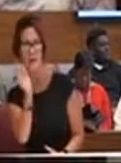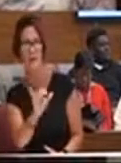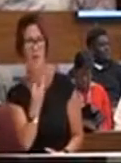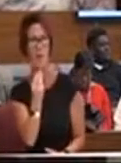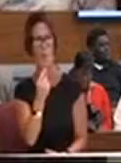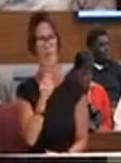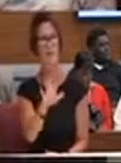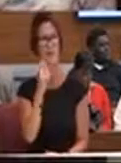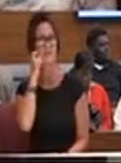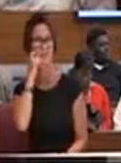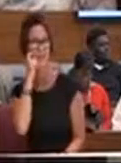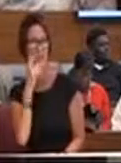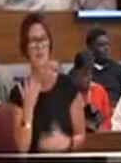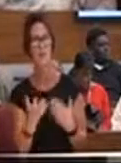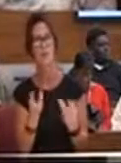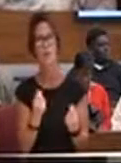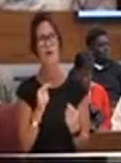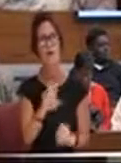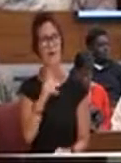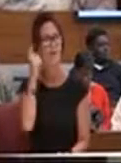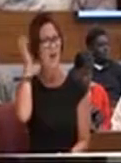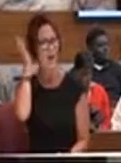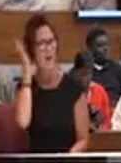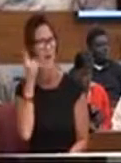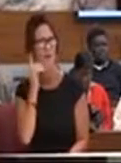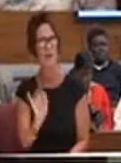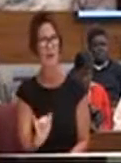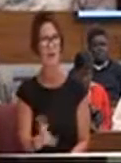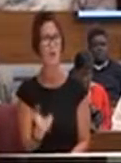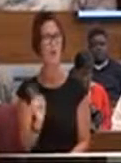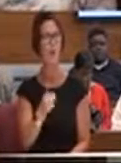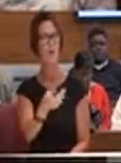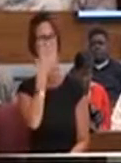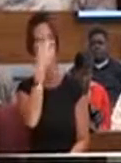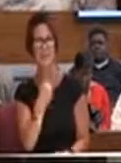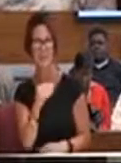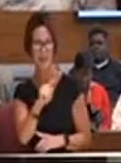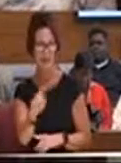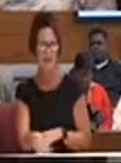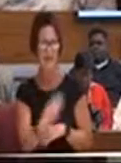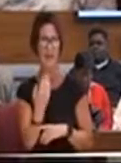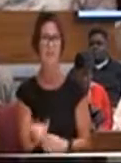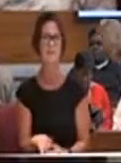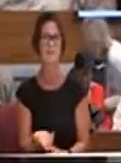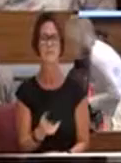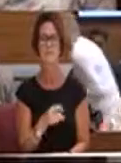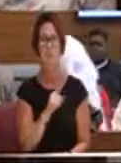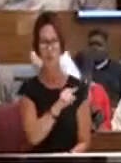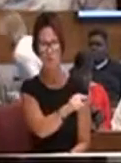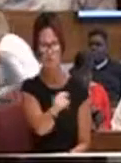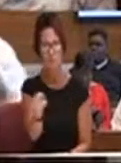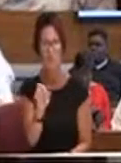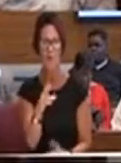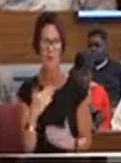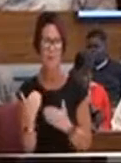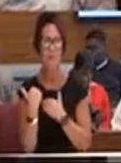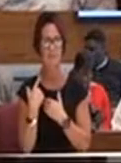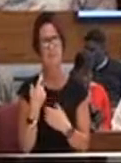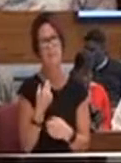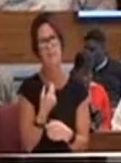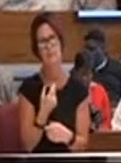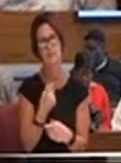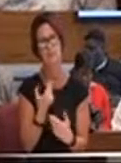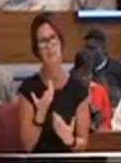color of their hair is, where they sleep at night. You're responsible for making,